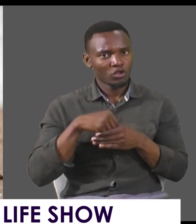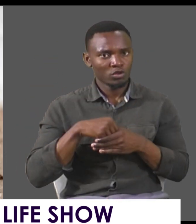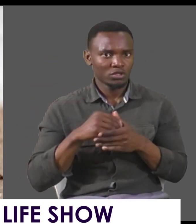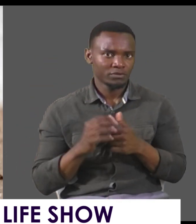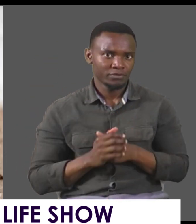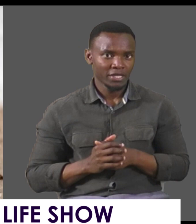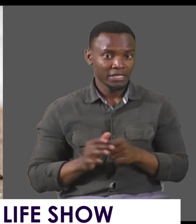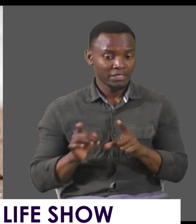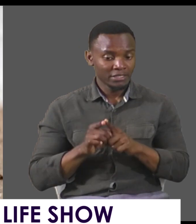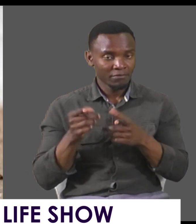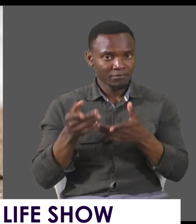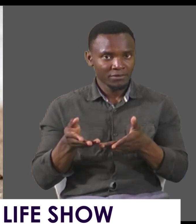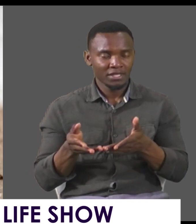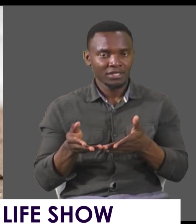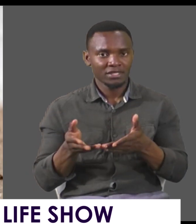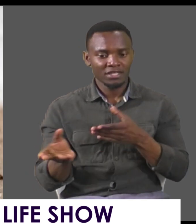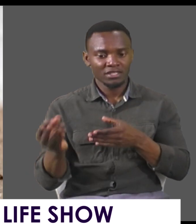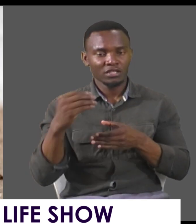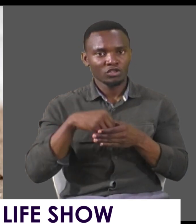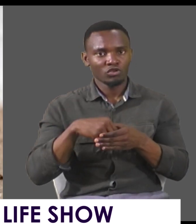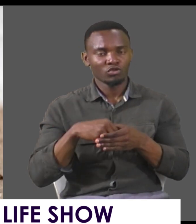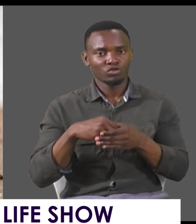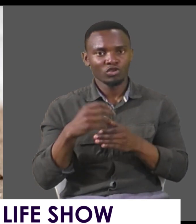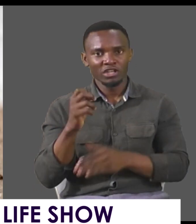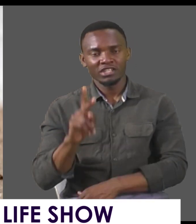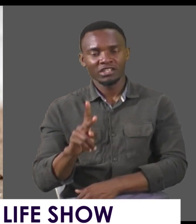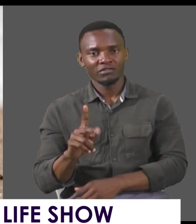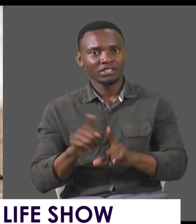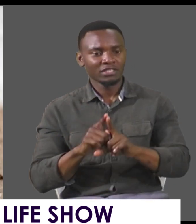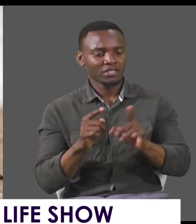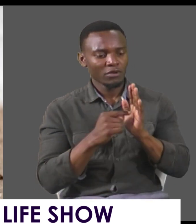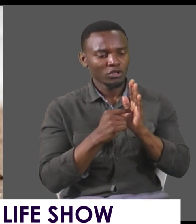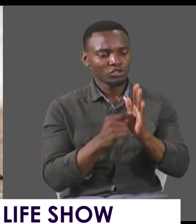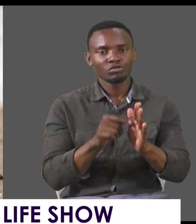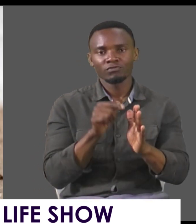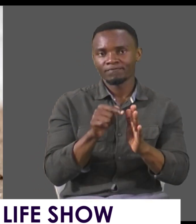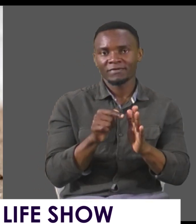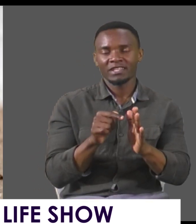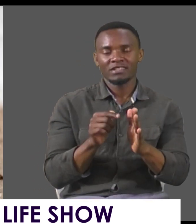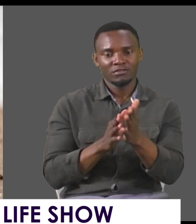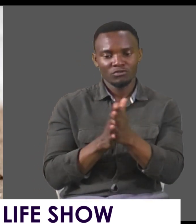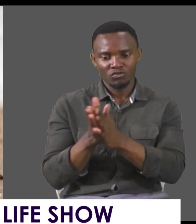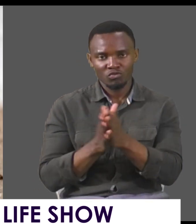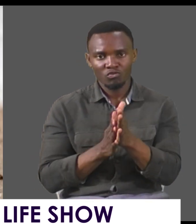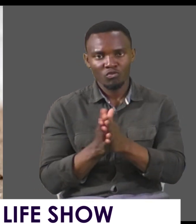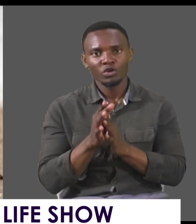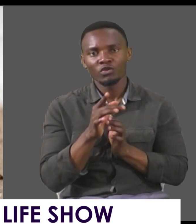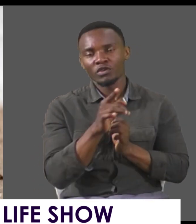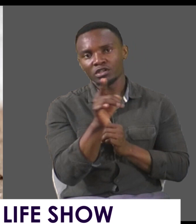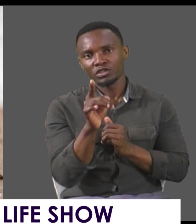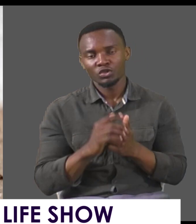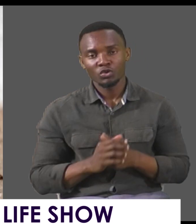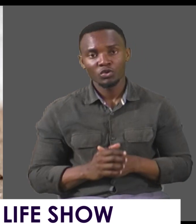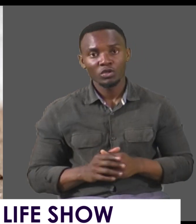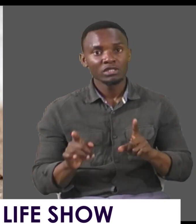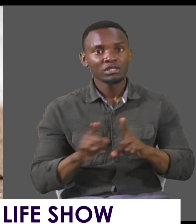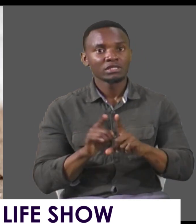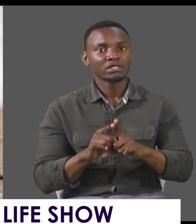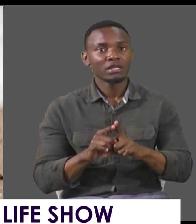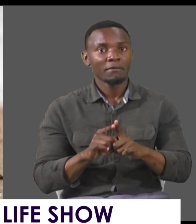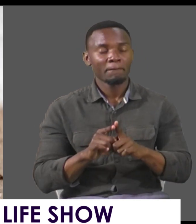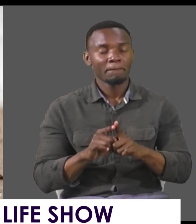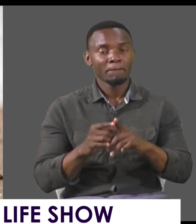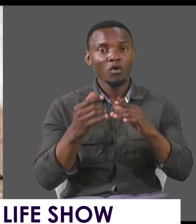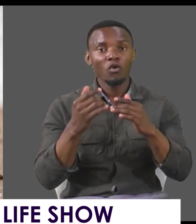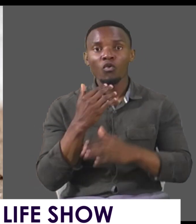an inclusion platform, and this show is your energy platform. And this is why I want to wind it